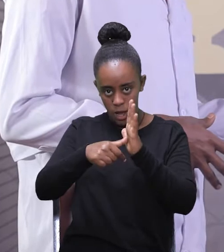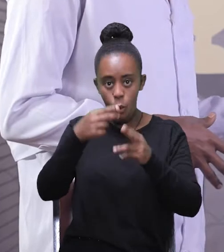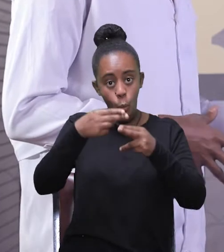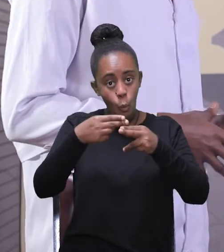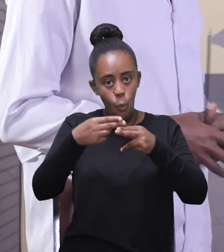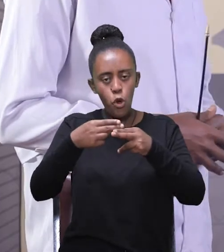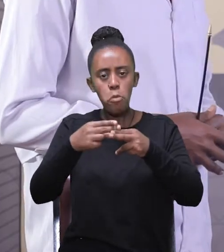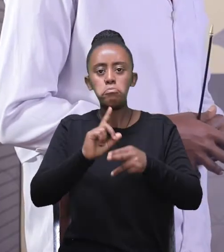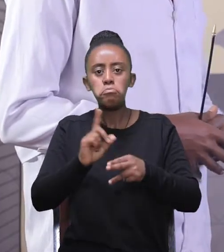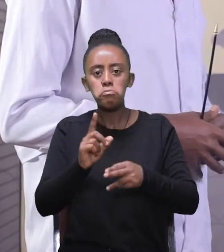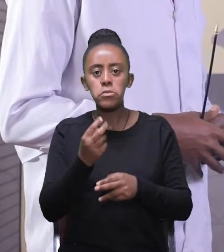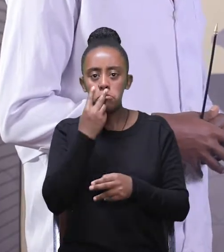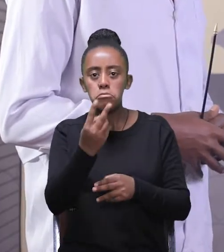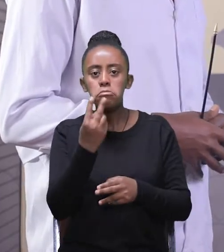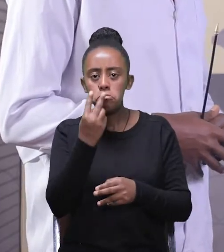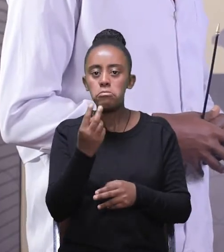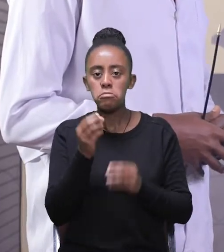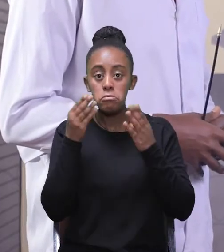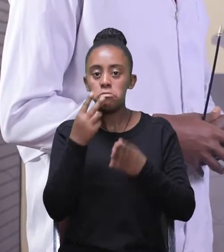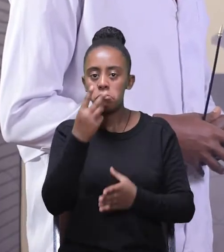name of this number?